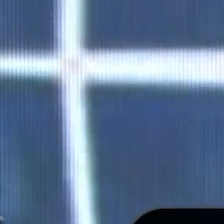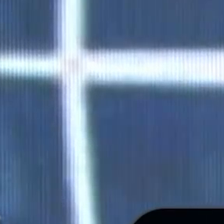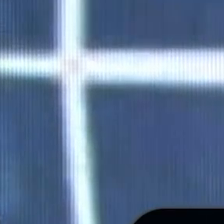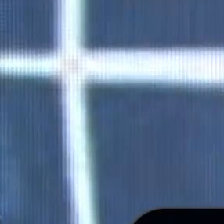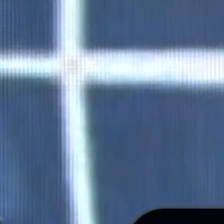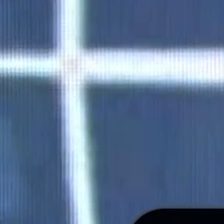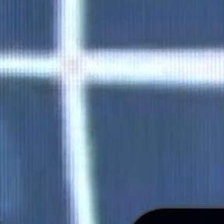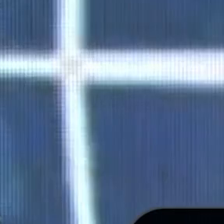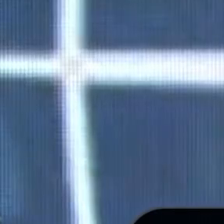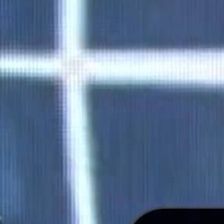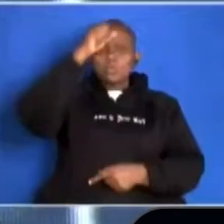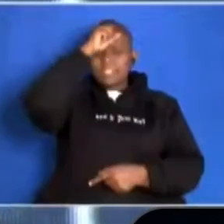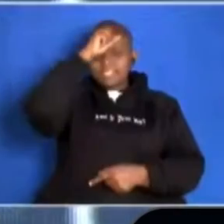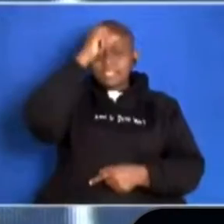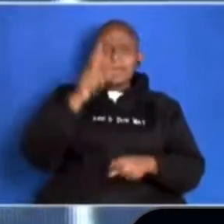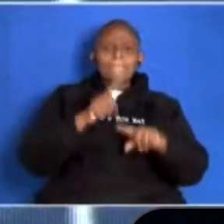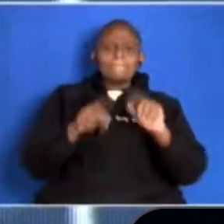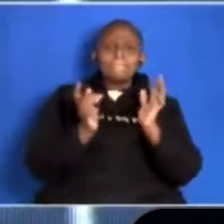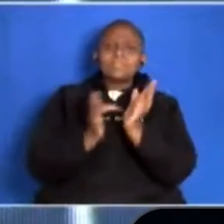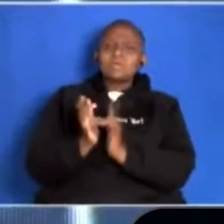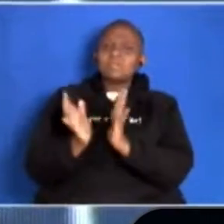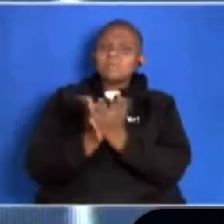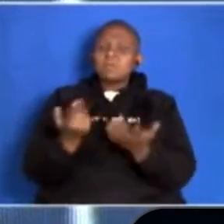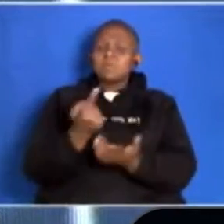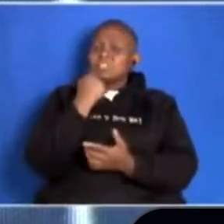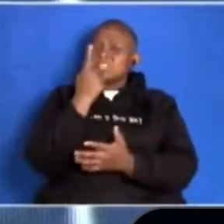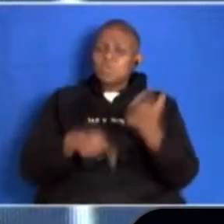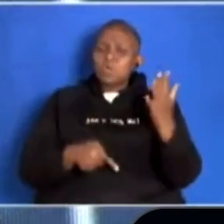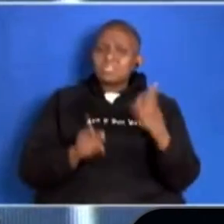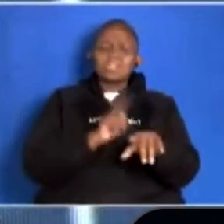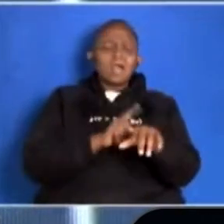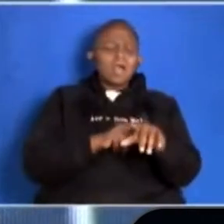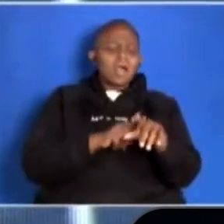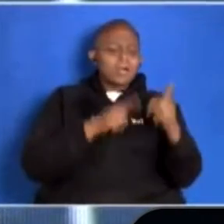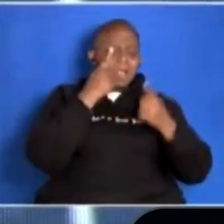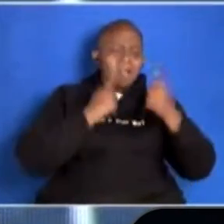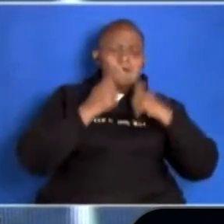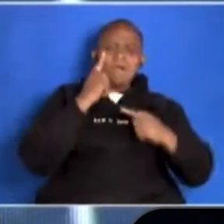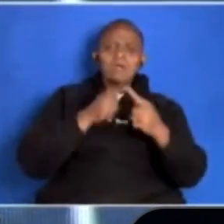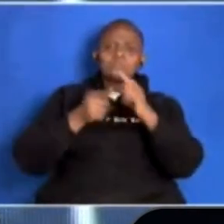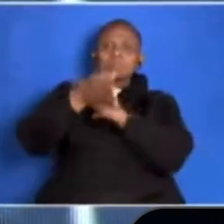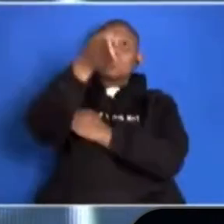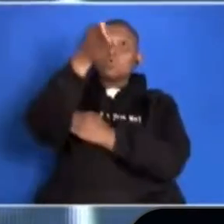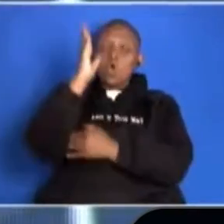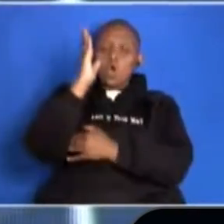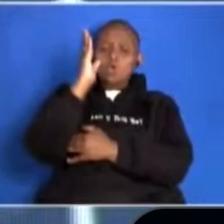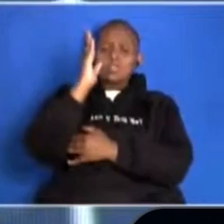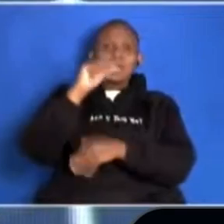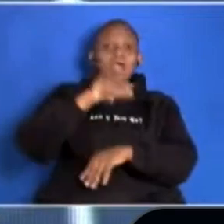stupidity. But the Bible says when they cried out to the Lord, a national